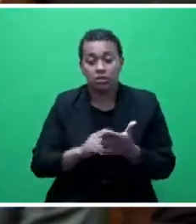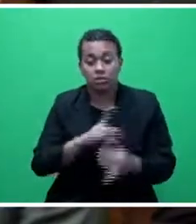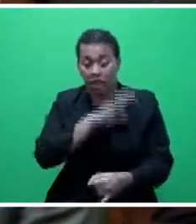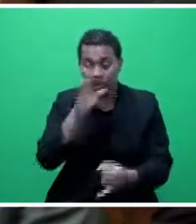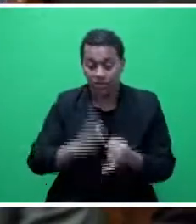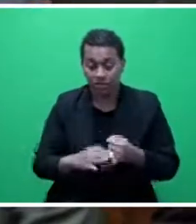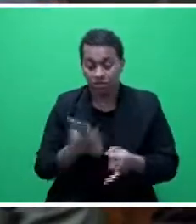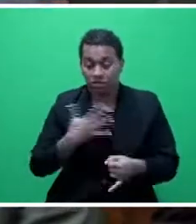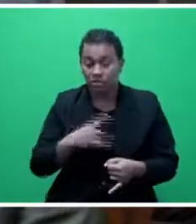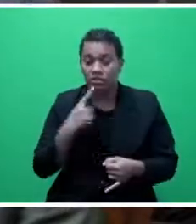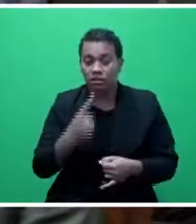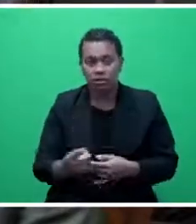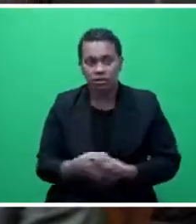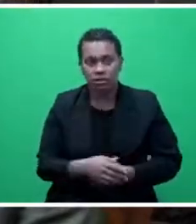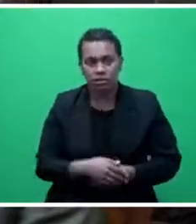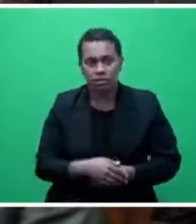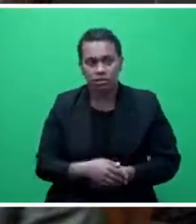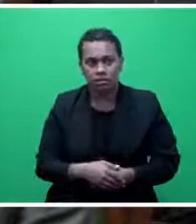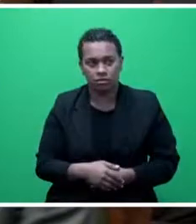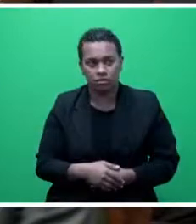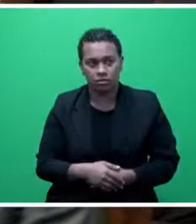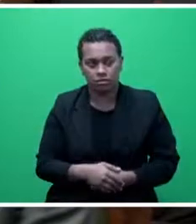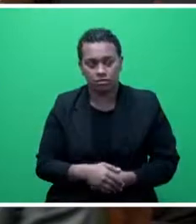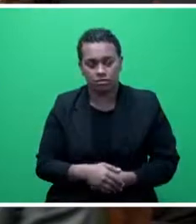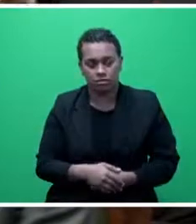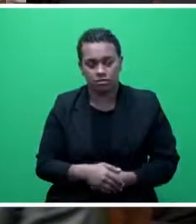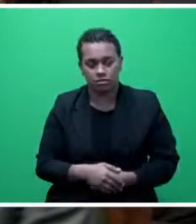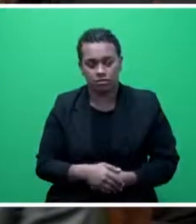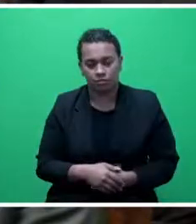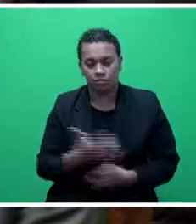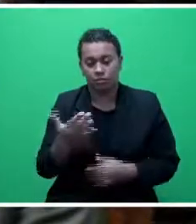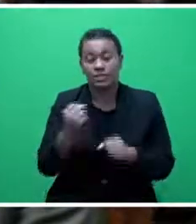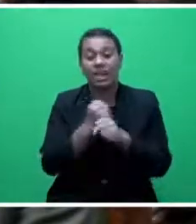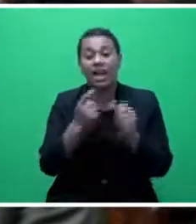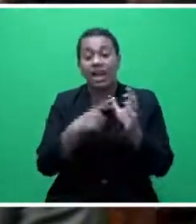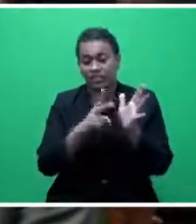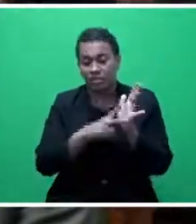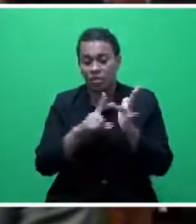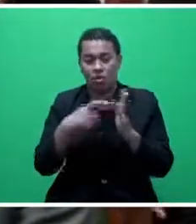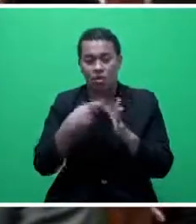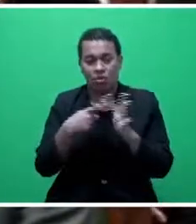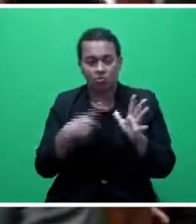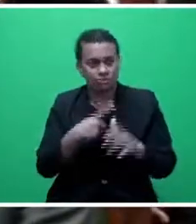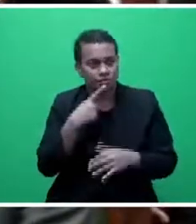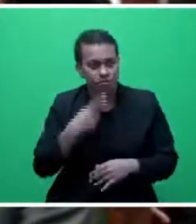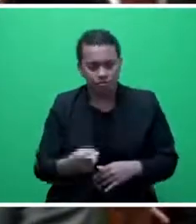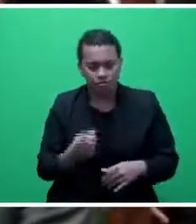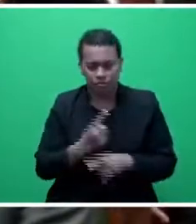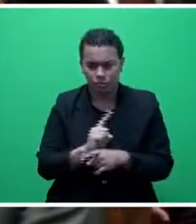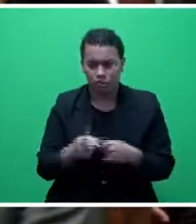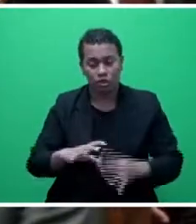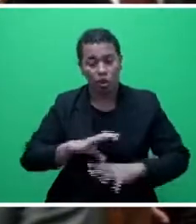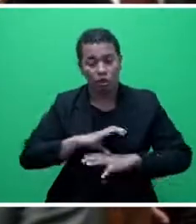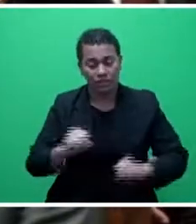Mr. Speaker, sir. Honorable Gavoka talked about confidence. And this is